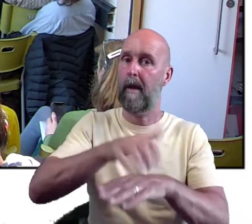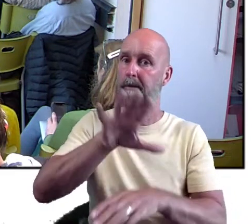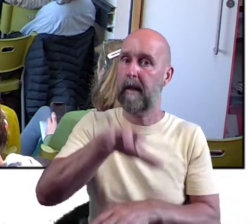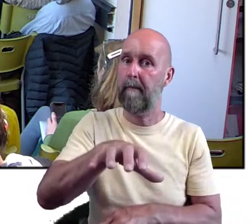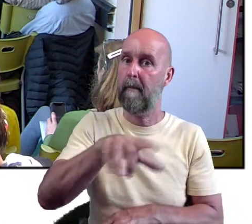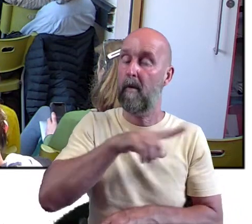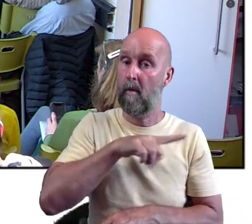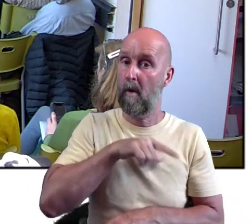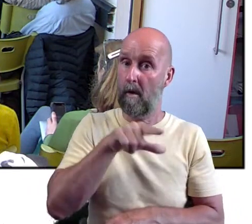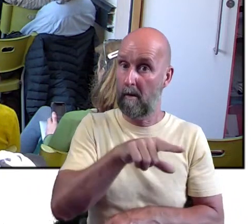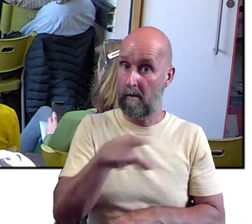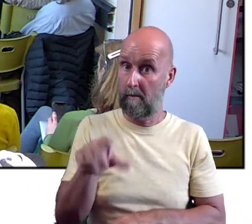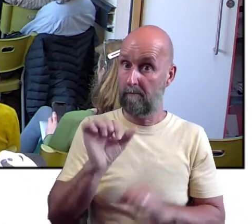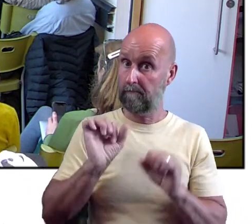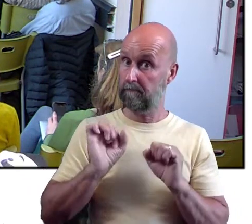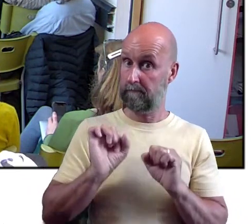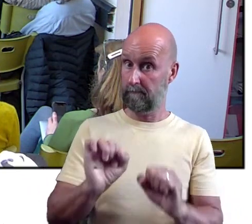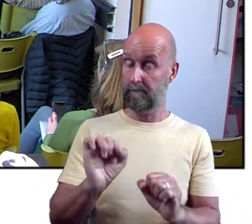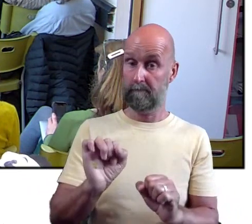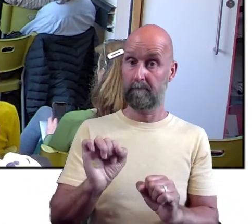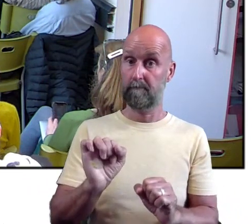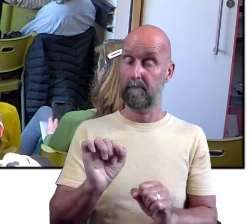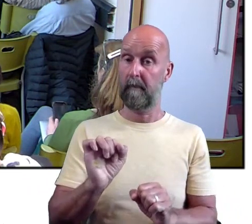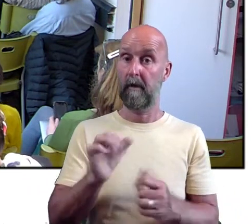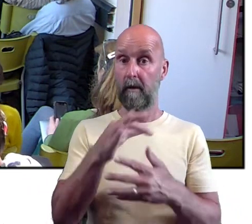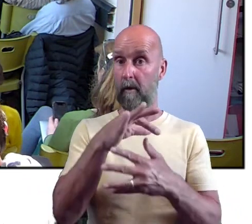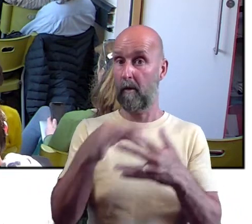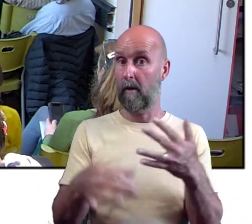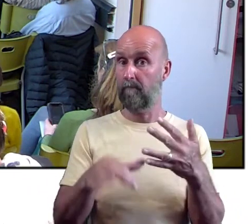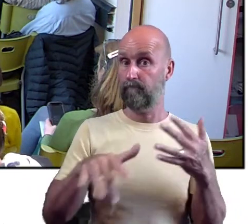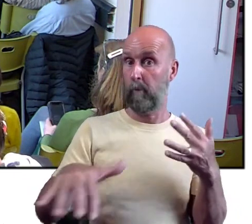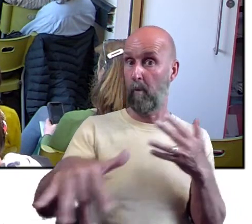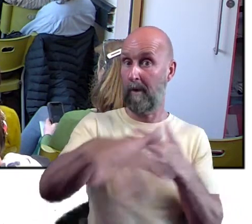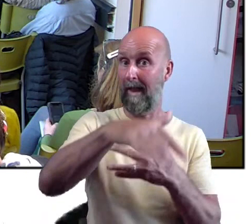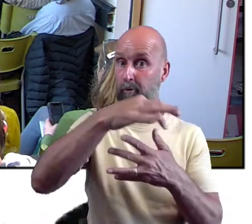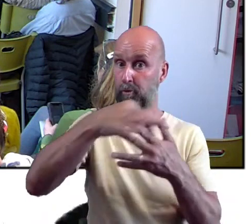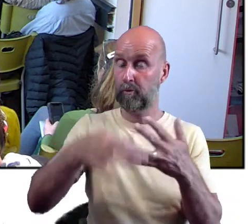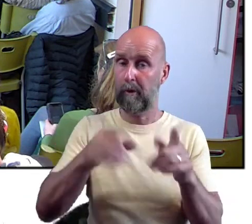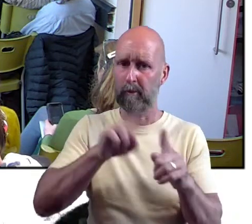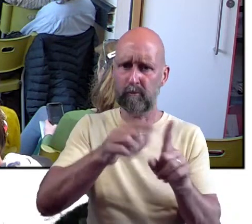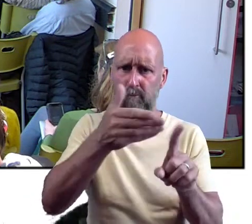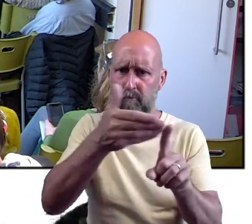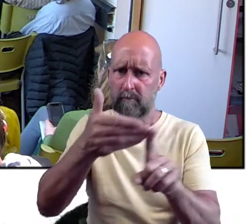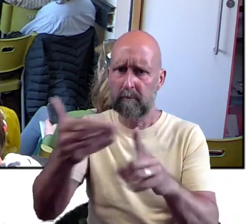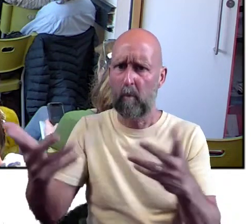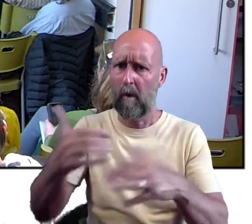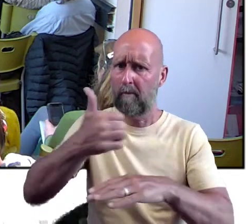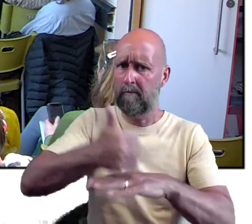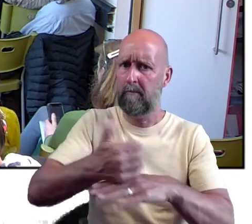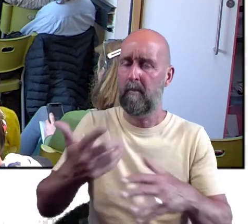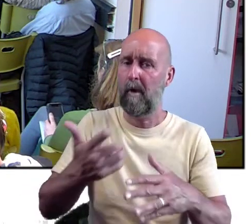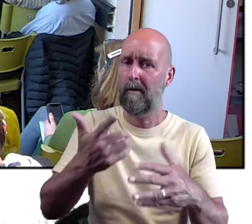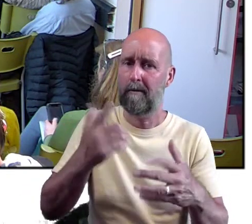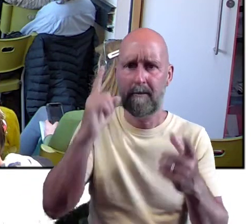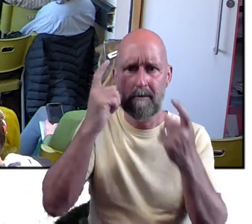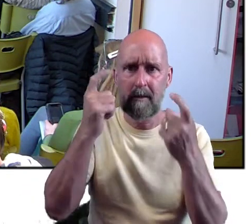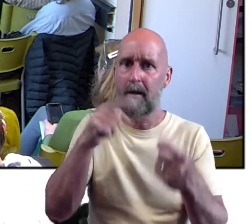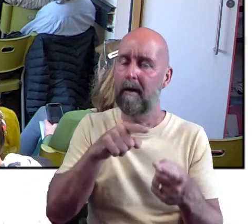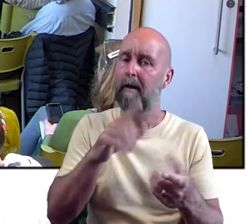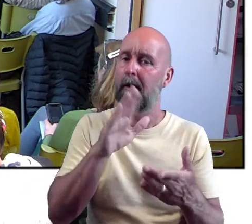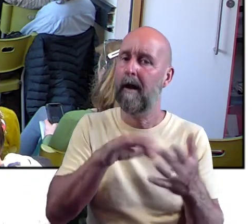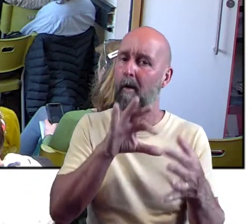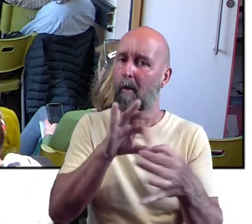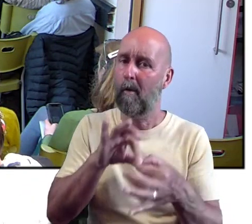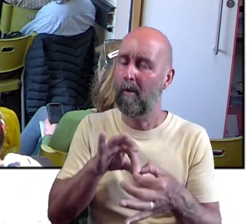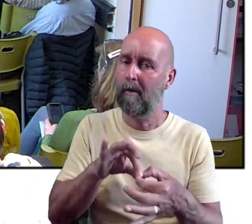the characteristics of a location to be able to sort of, you're playing with that through like a media interface. So it fits